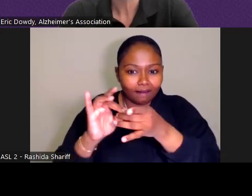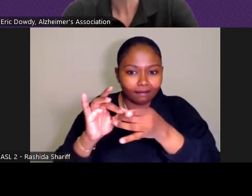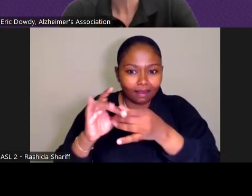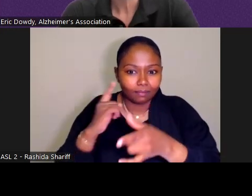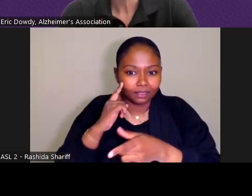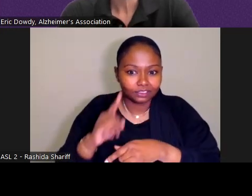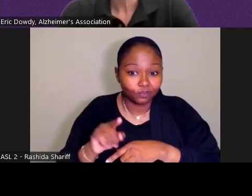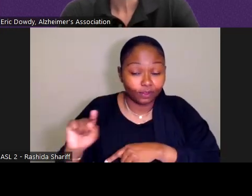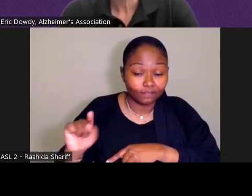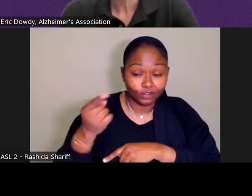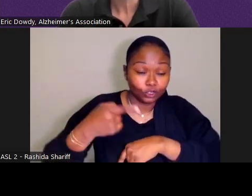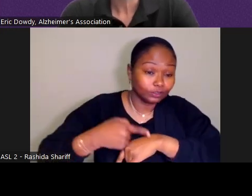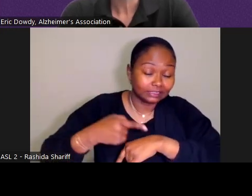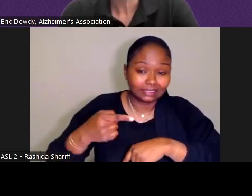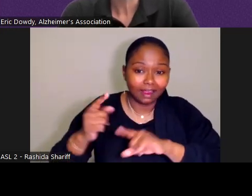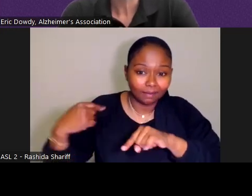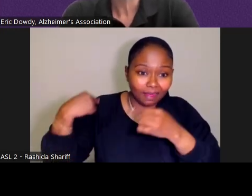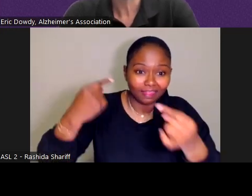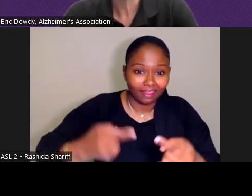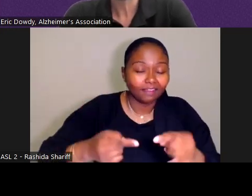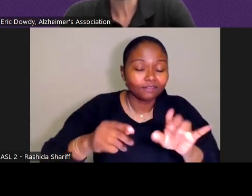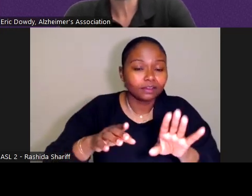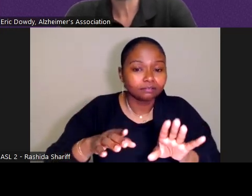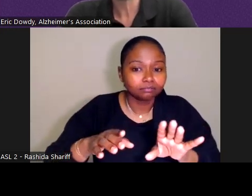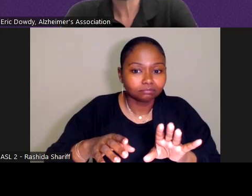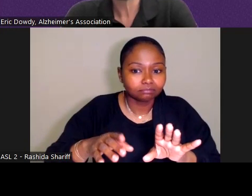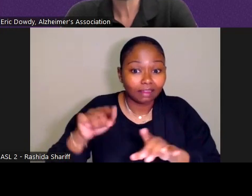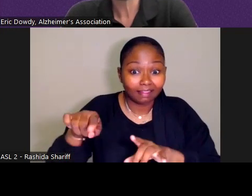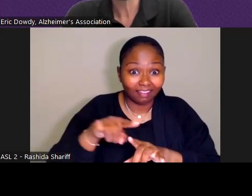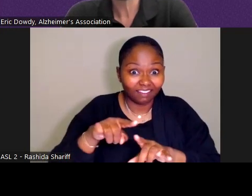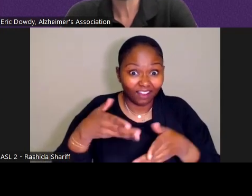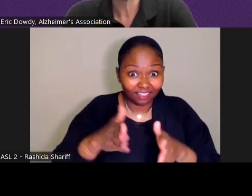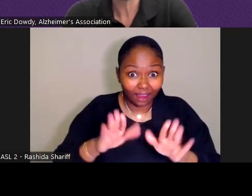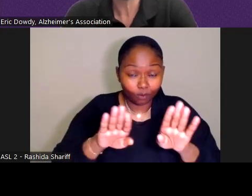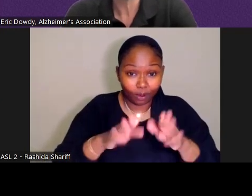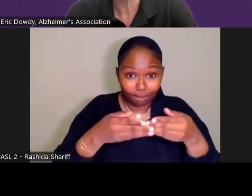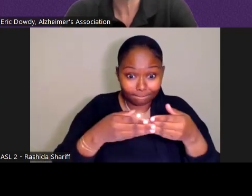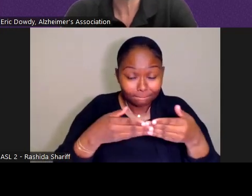first time ever, they have opened up for public comment the